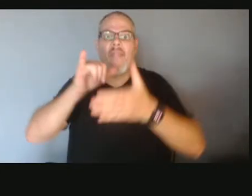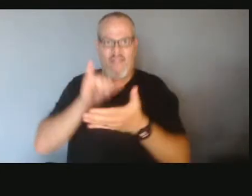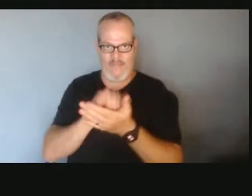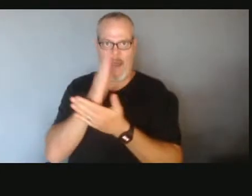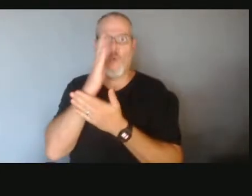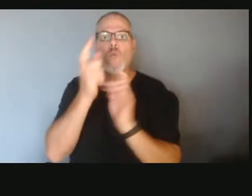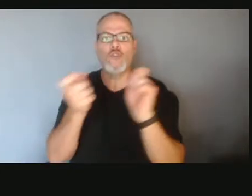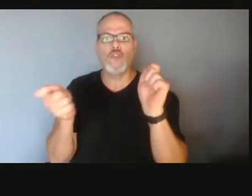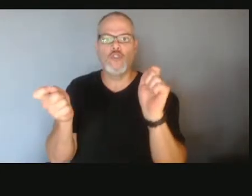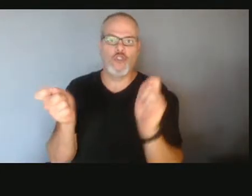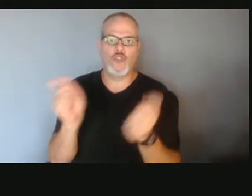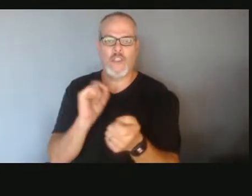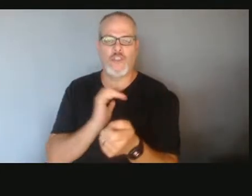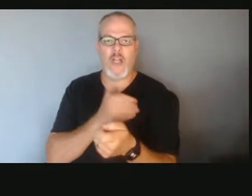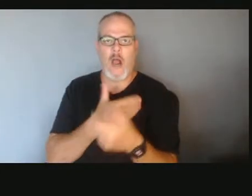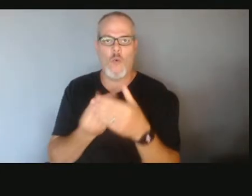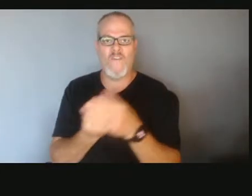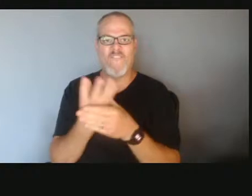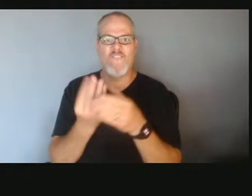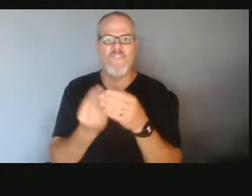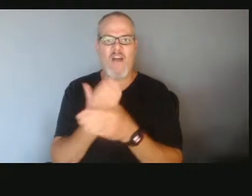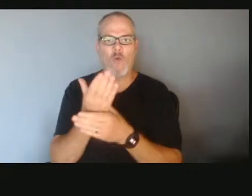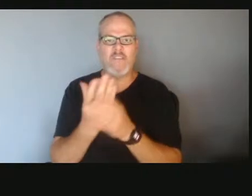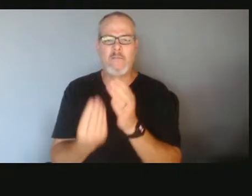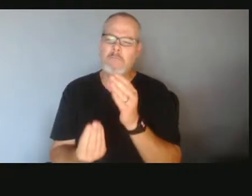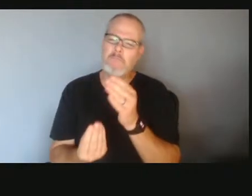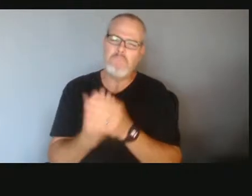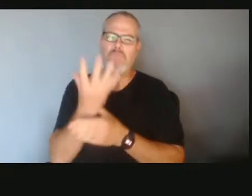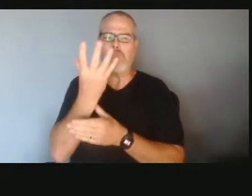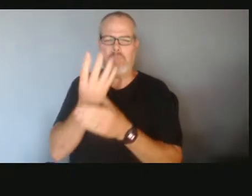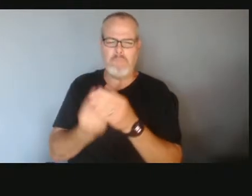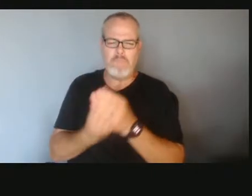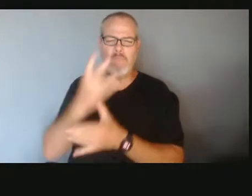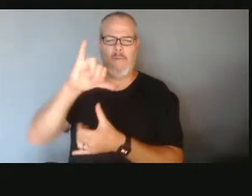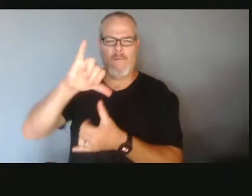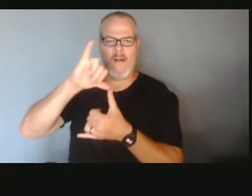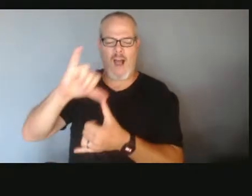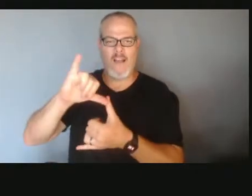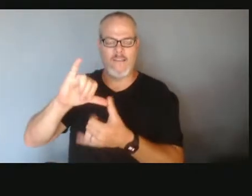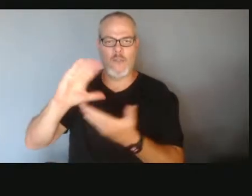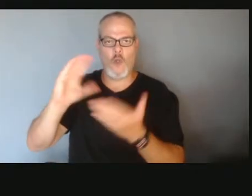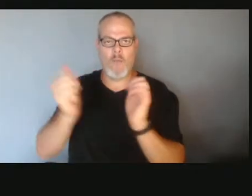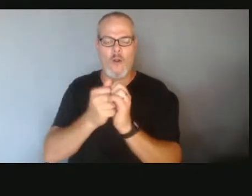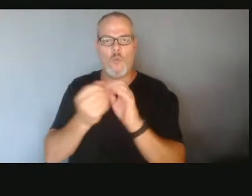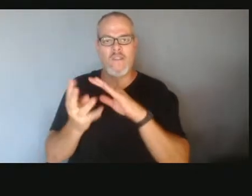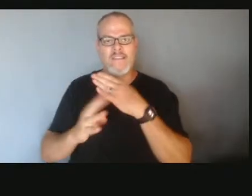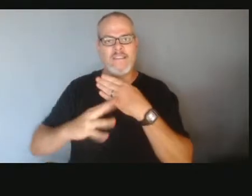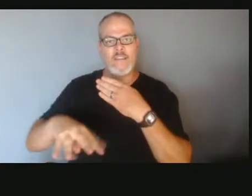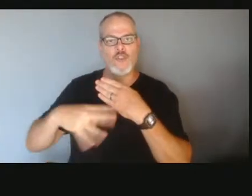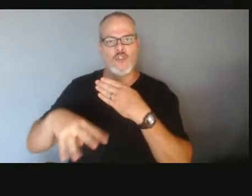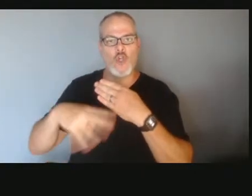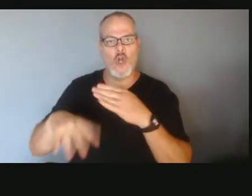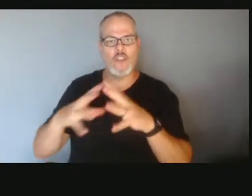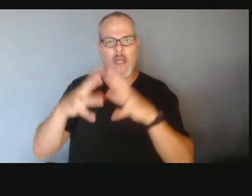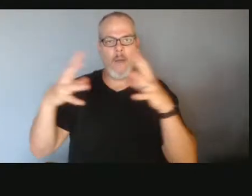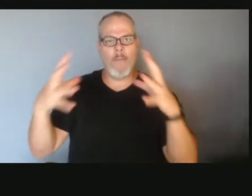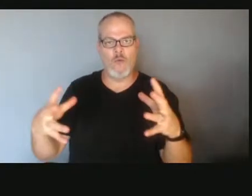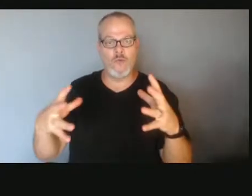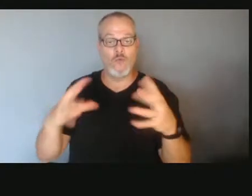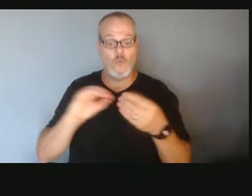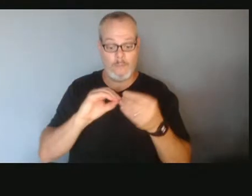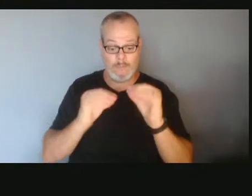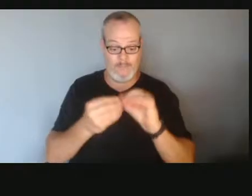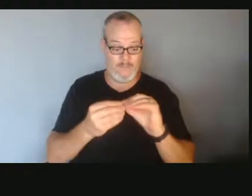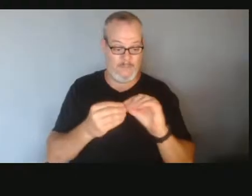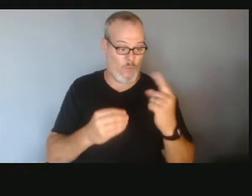our fountain height versus discharge rate. And so episode 1 and